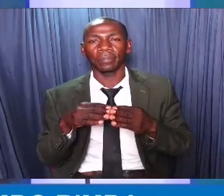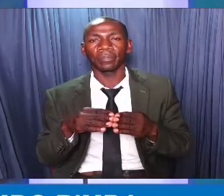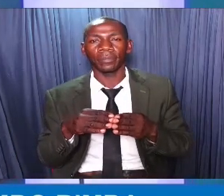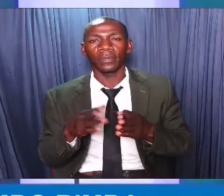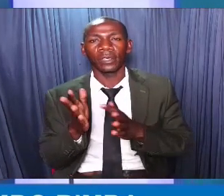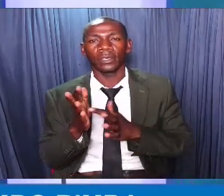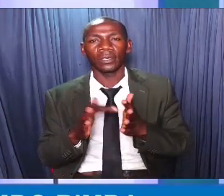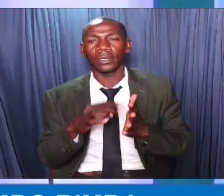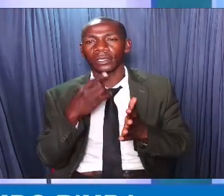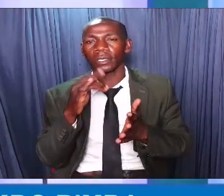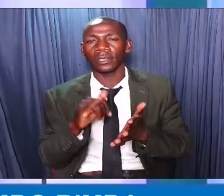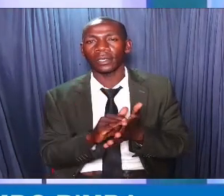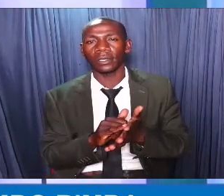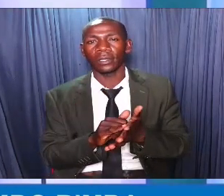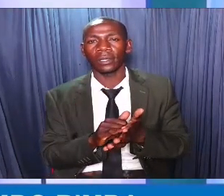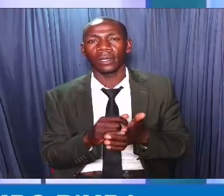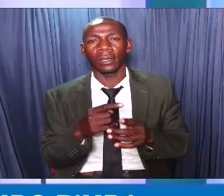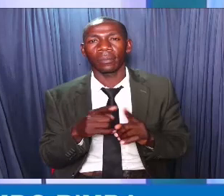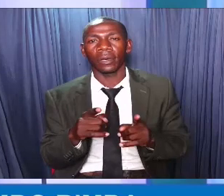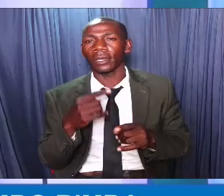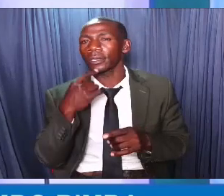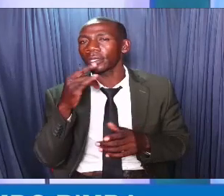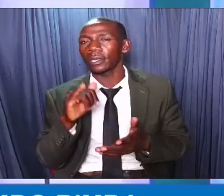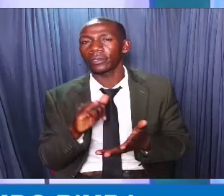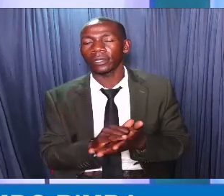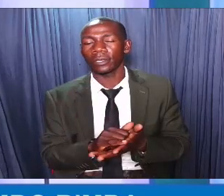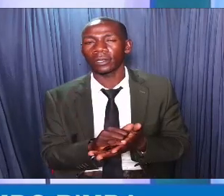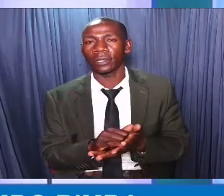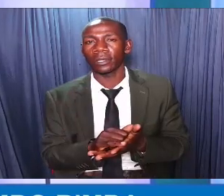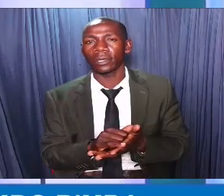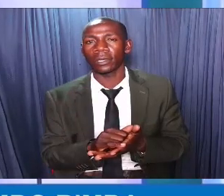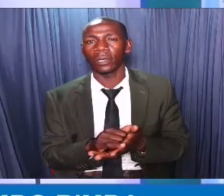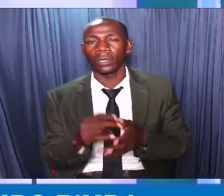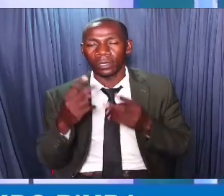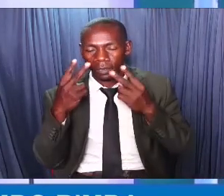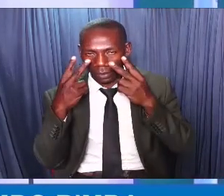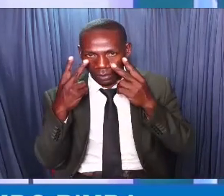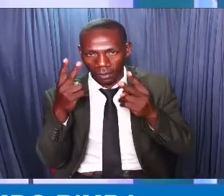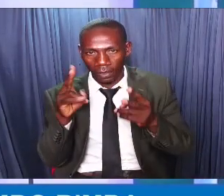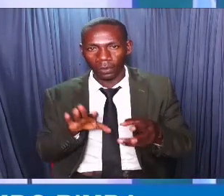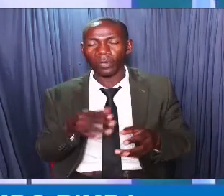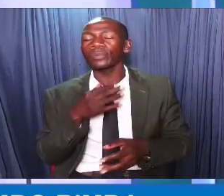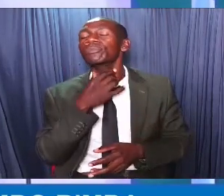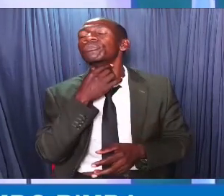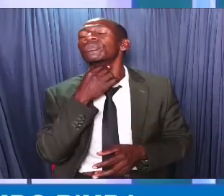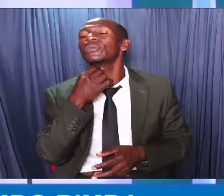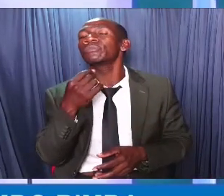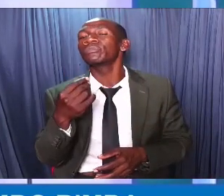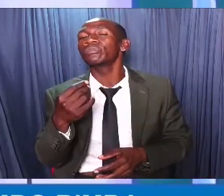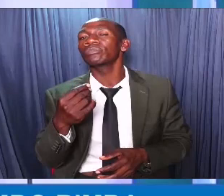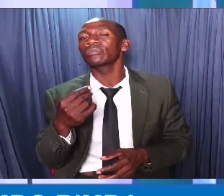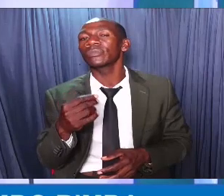Ni Yesu mwenyewe alisema. It Jesus himself said. Lakini mimi nawaambia. But I tell you. Atazamaye mwanamke kwa kumtamani. When beholding a woman